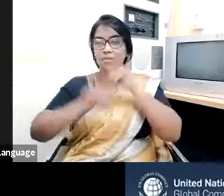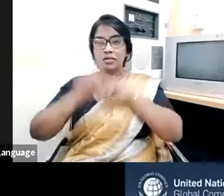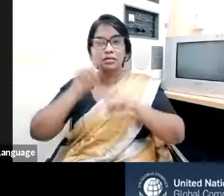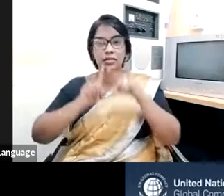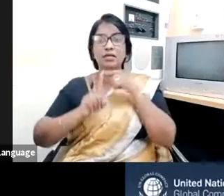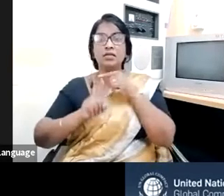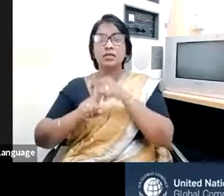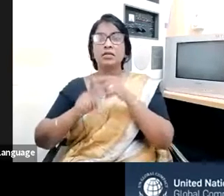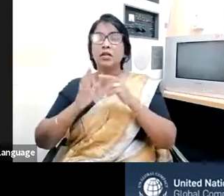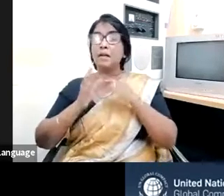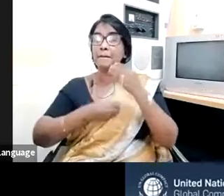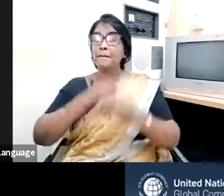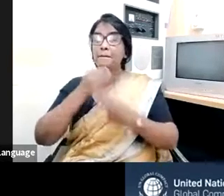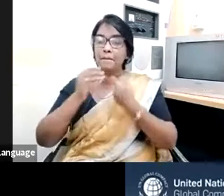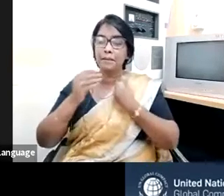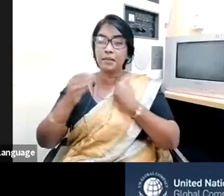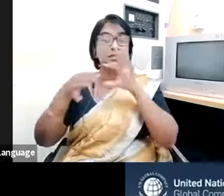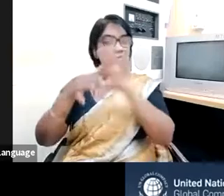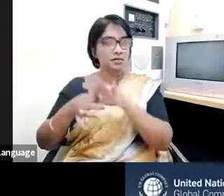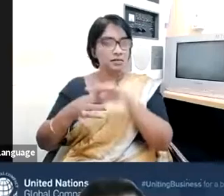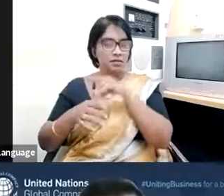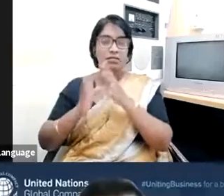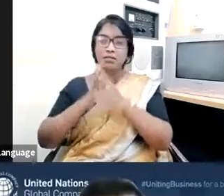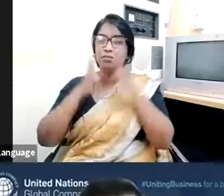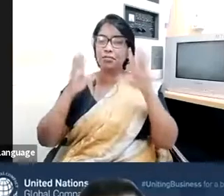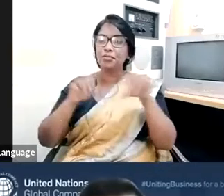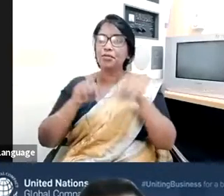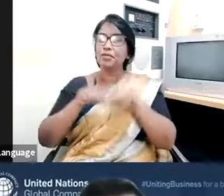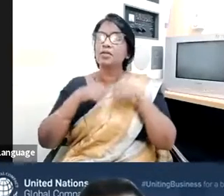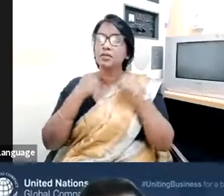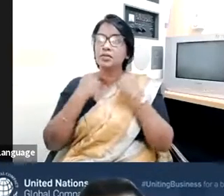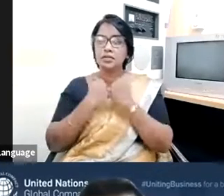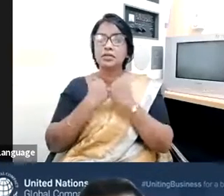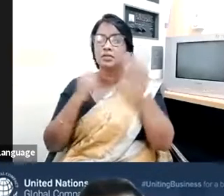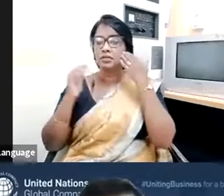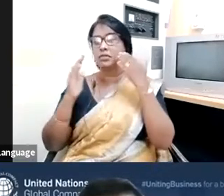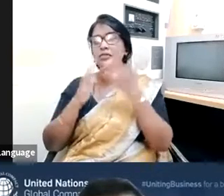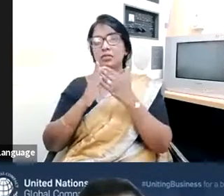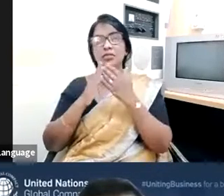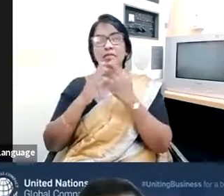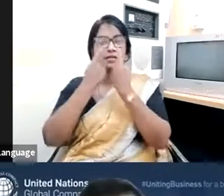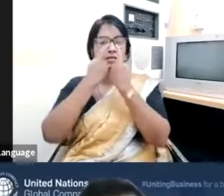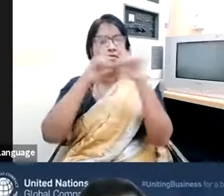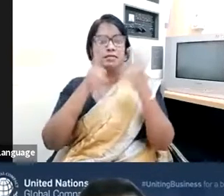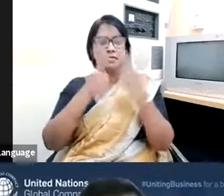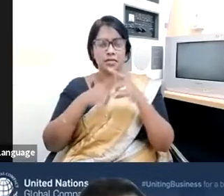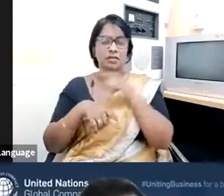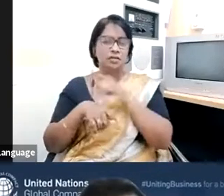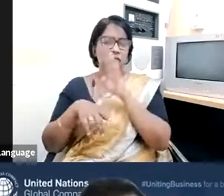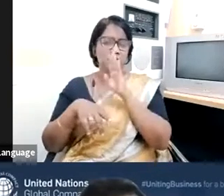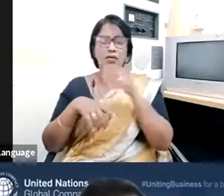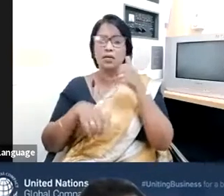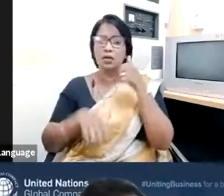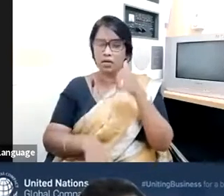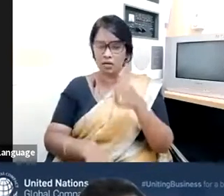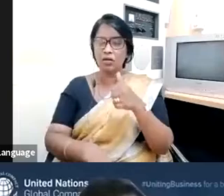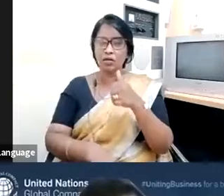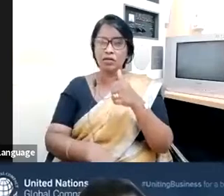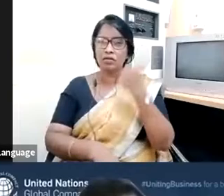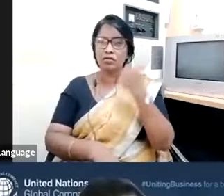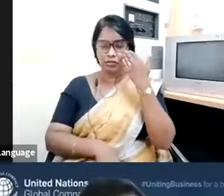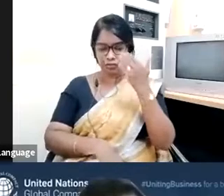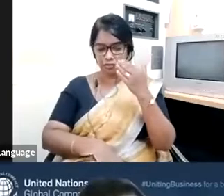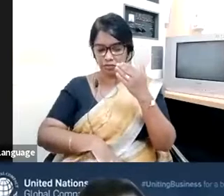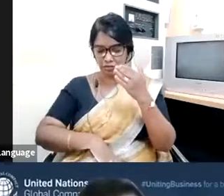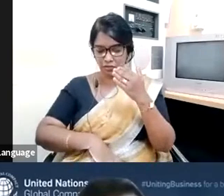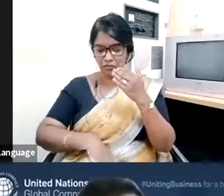lot of companies are now shifting, and it is a very good sign. And of course, you do get the companies that are quite